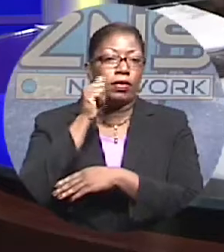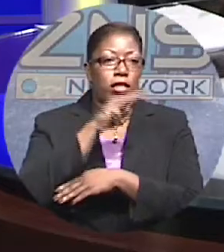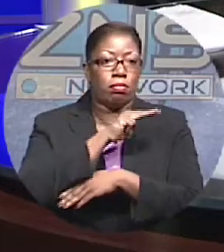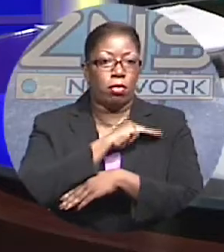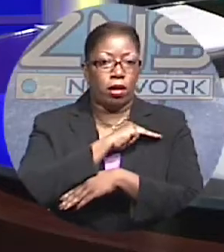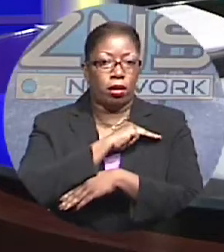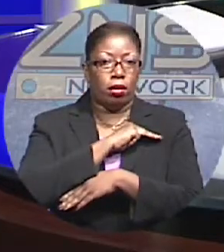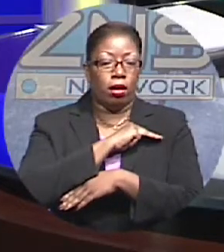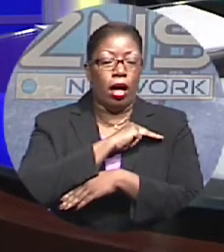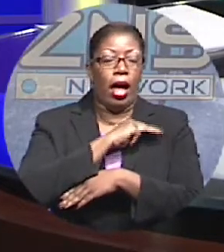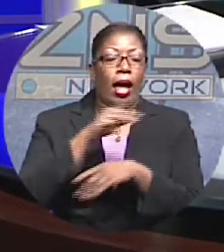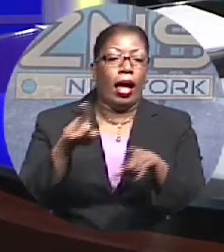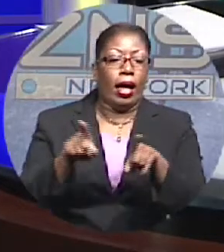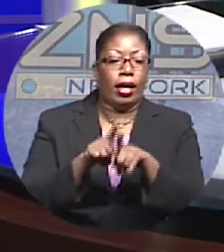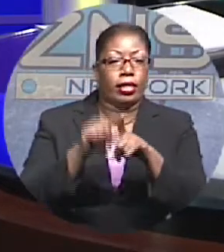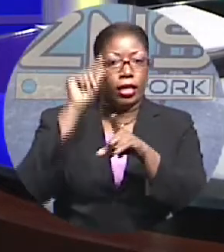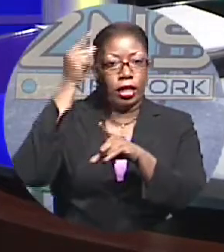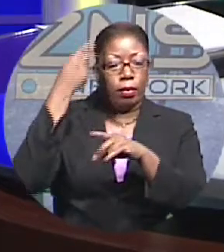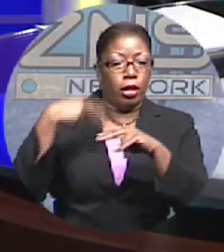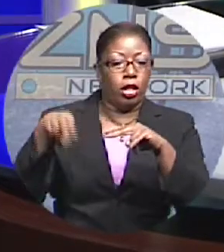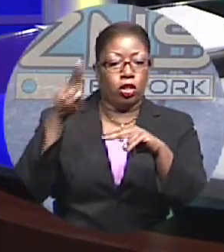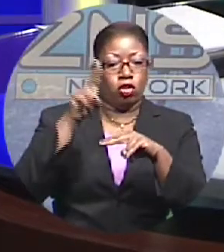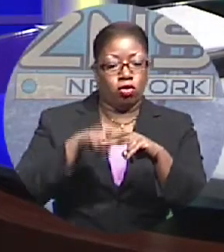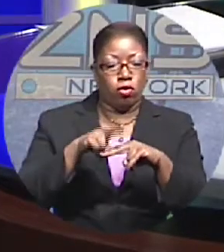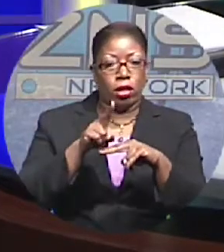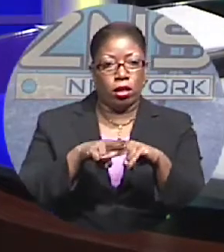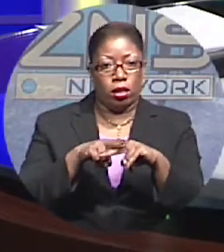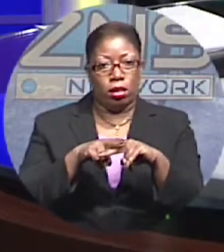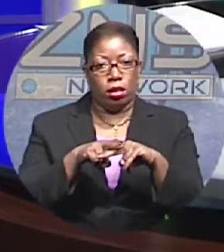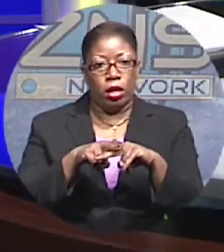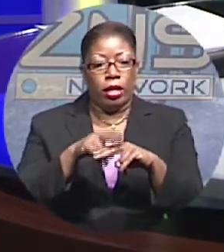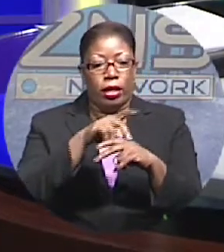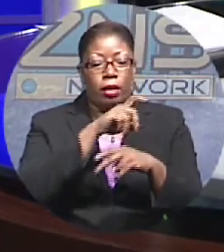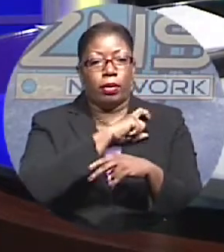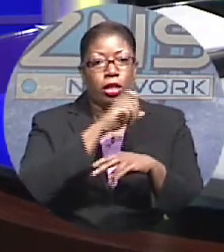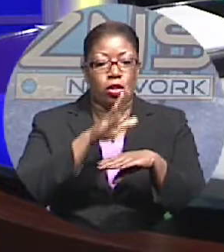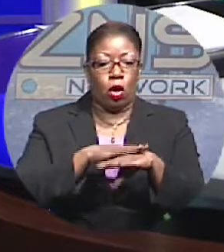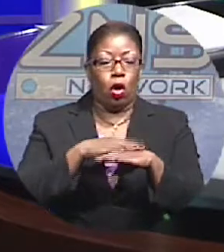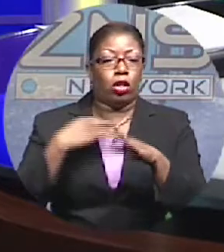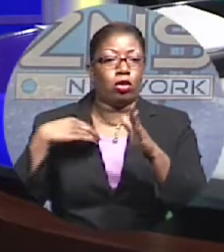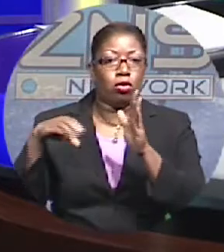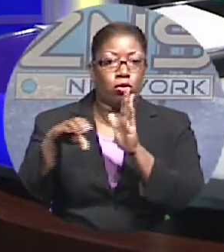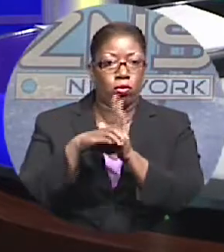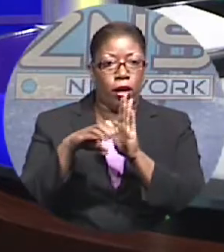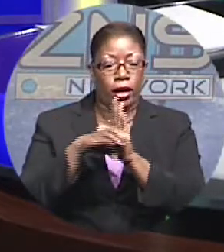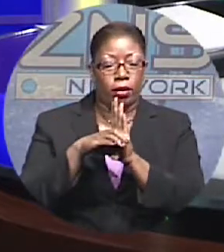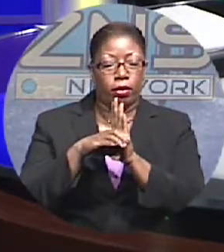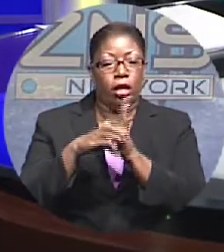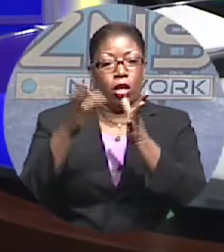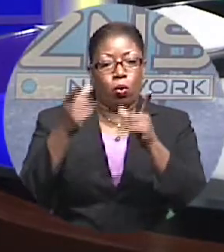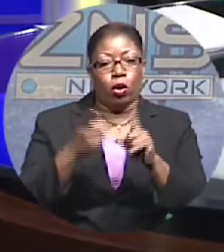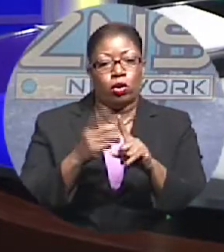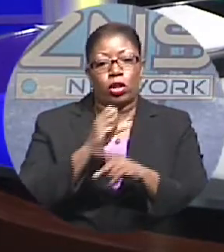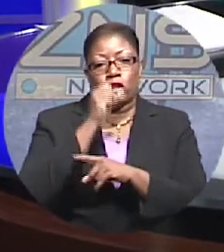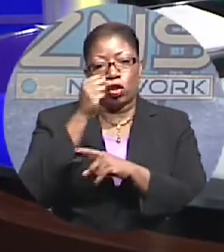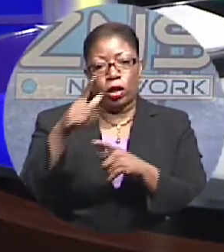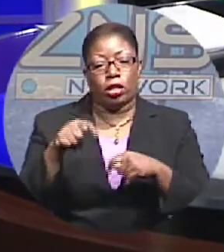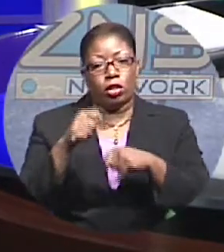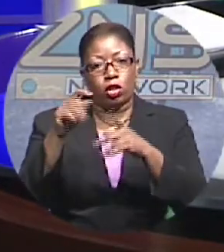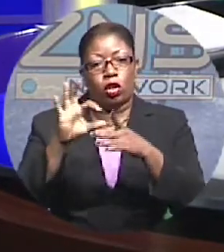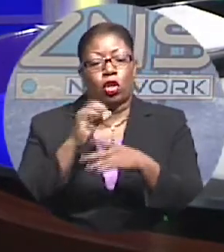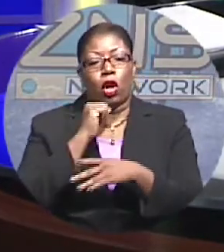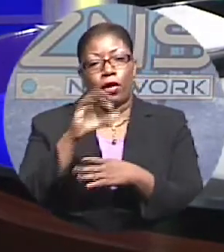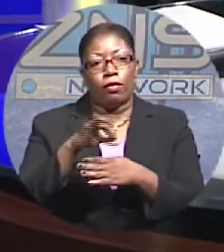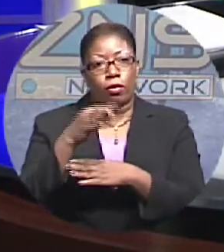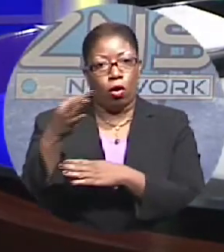As the government beefs up its defense on crime, tourism officials are doing all they can to ensure that the tourism industry does not falter. Minister of Tourism